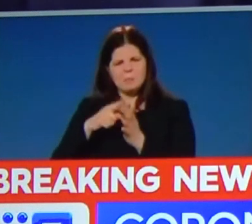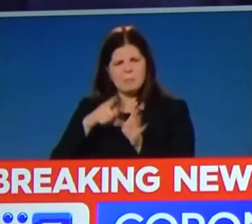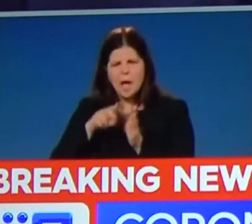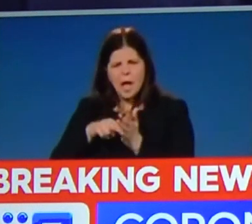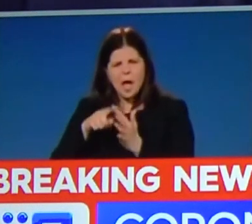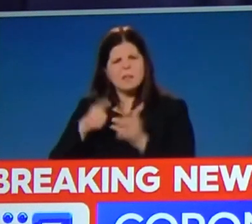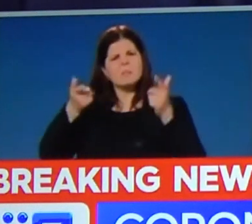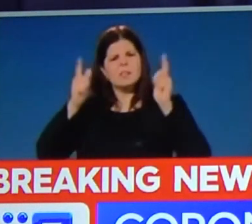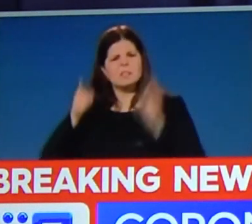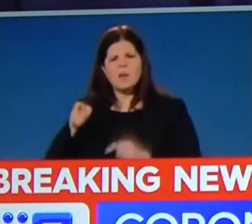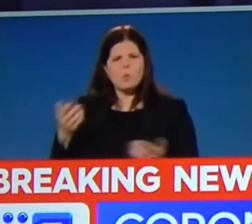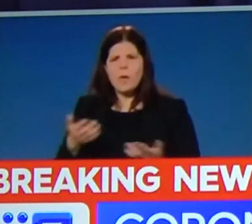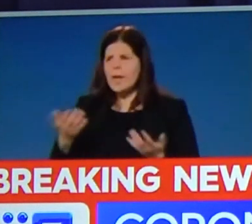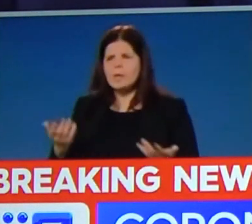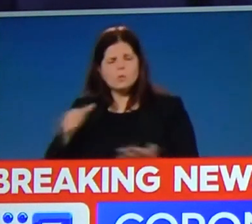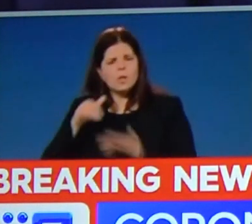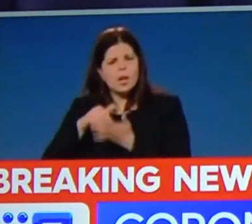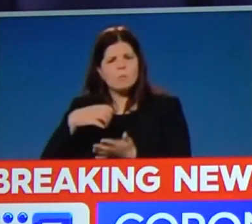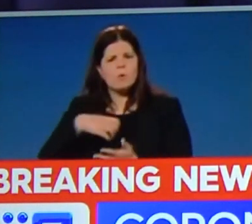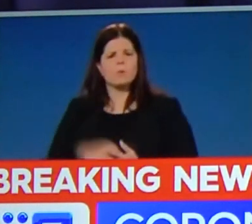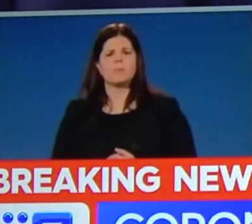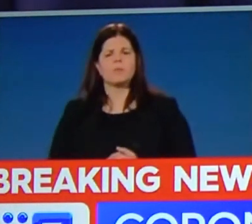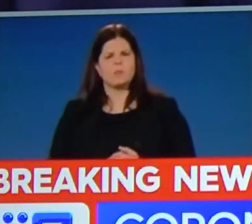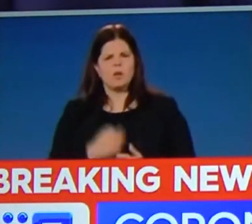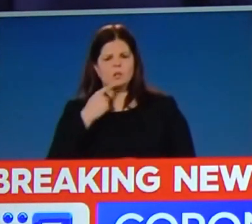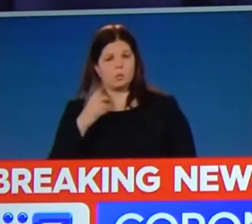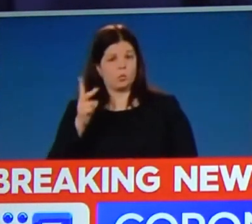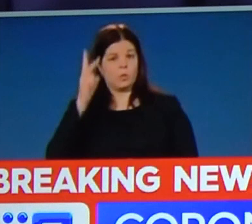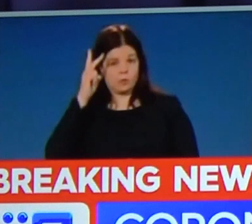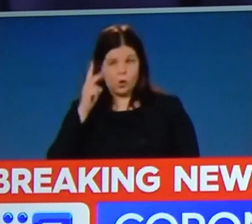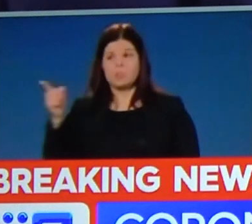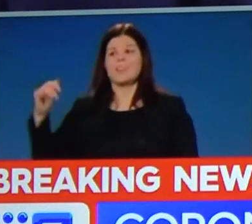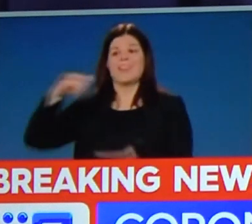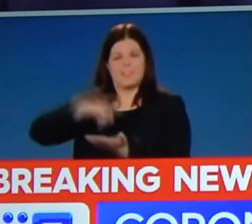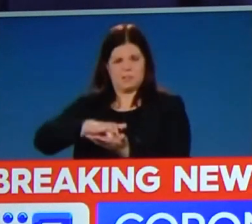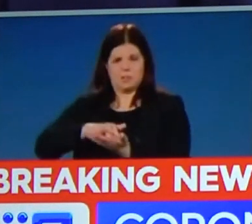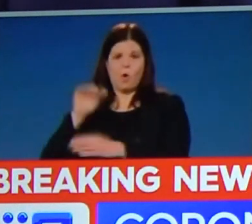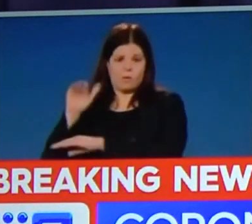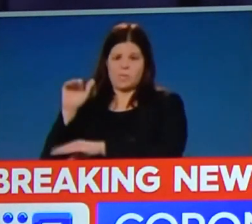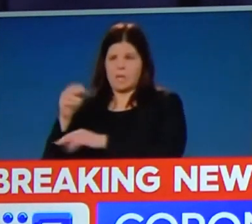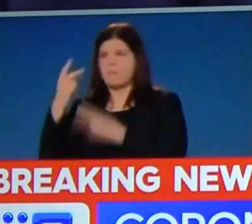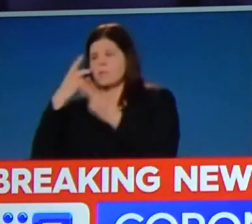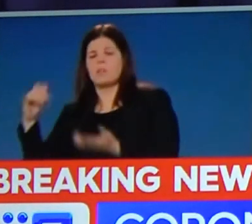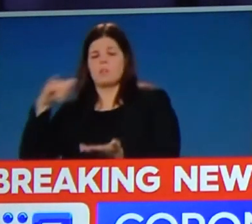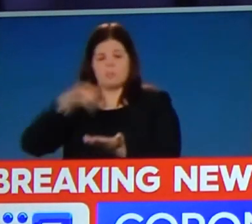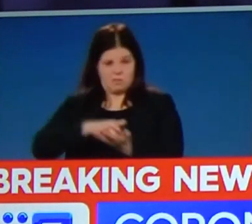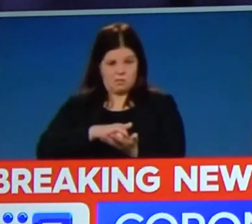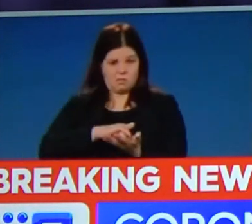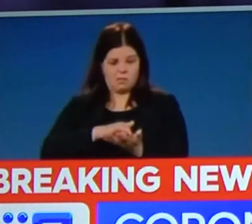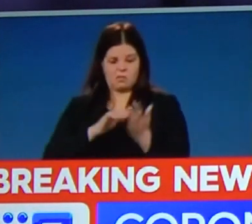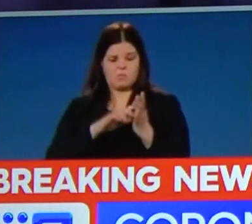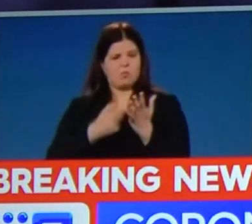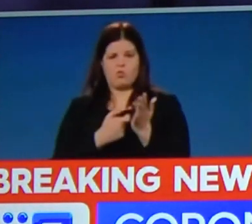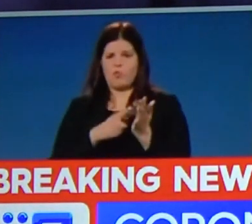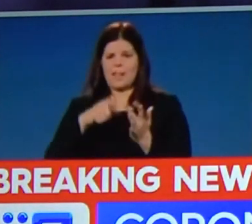weeks ago, it was less than 2 weeks ago, that Marise Payne went into self-isolation after she returned from an overseas visit. So that would explain why you're not seeing her